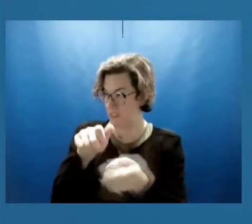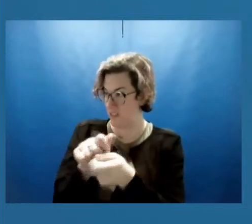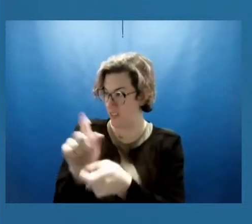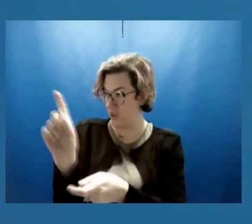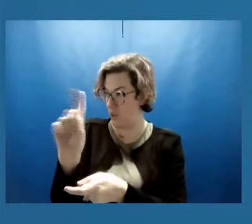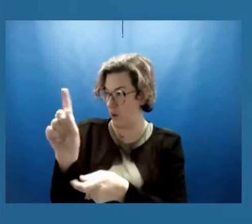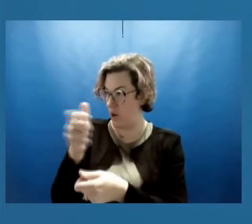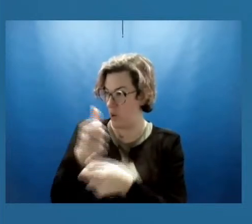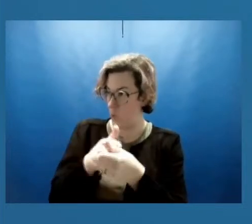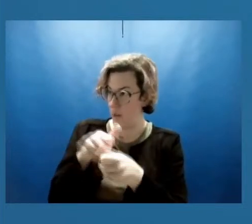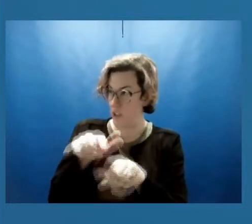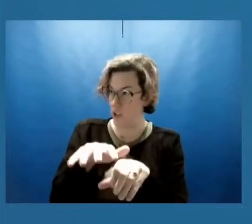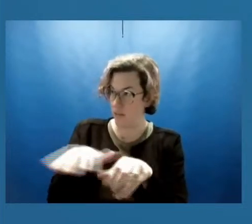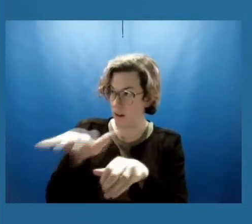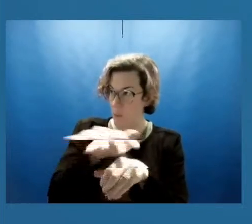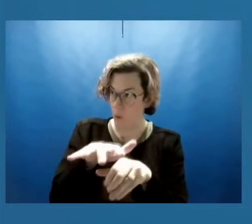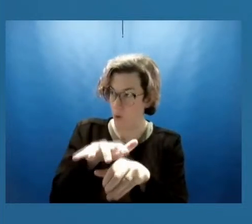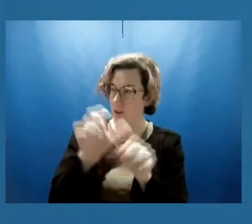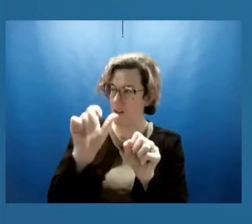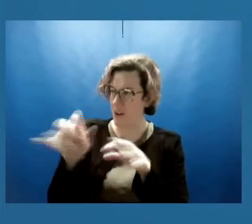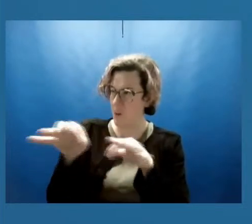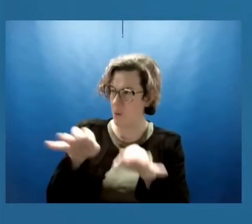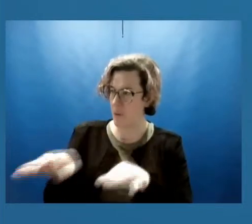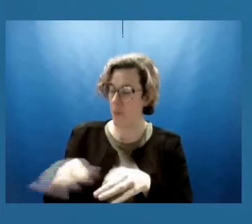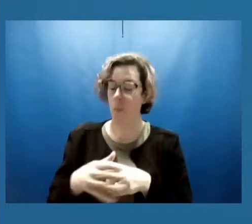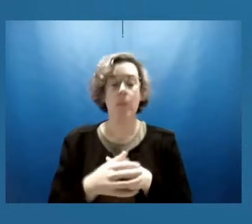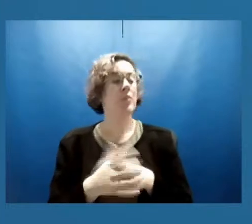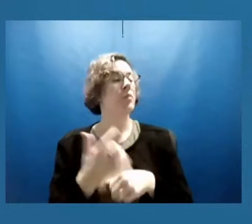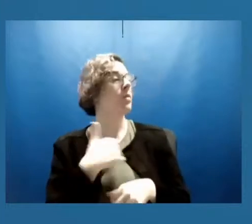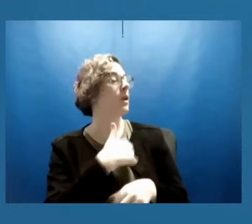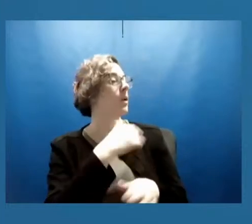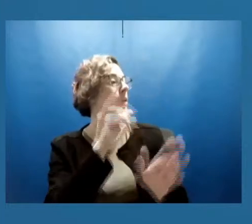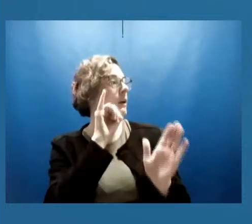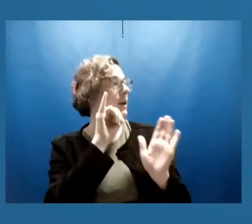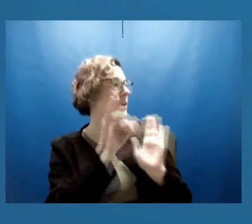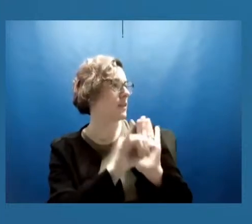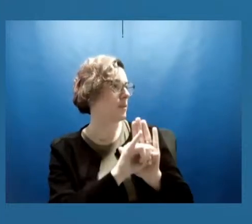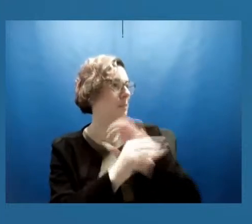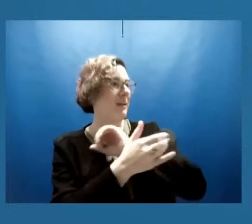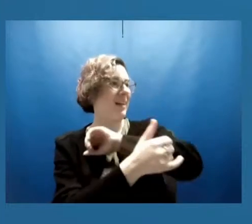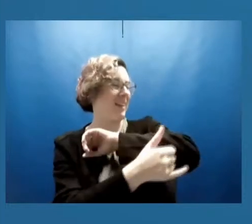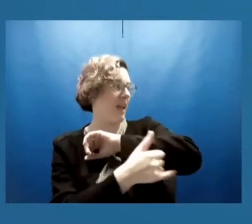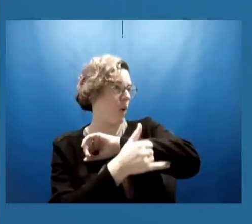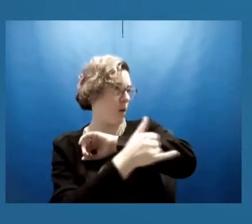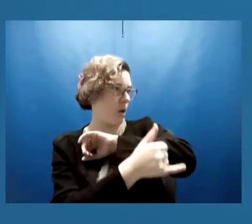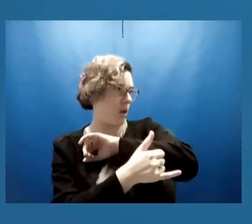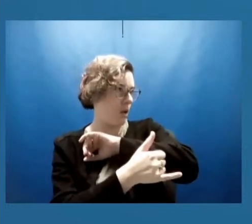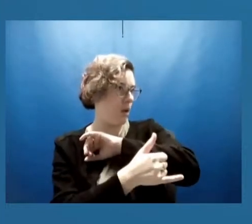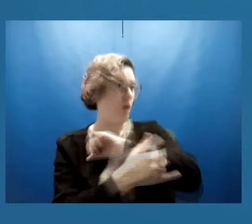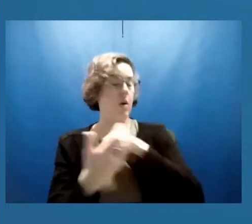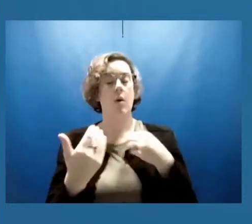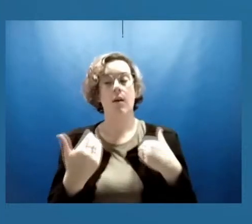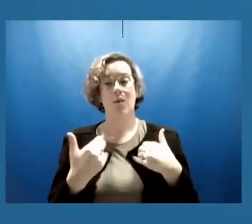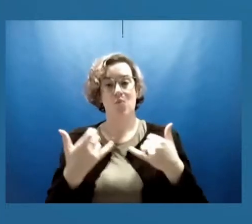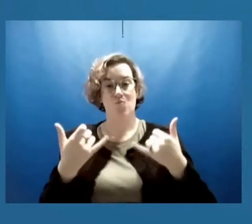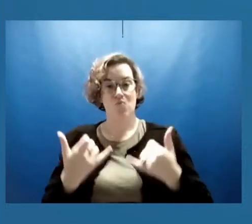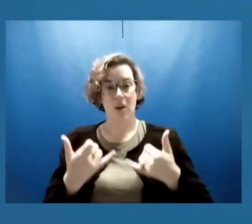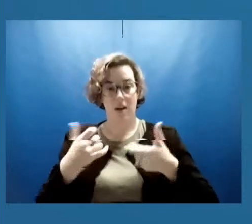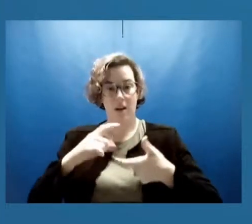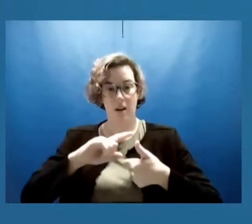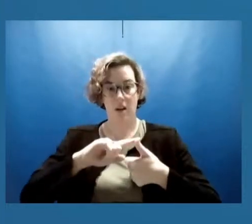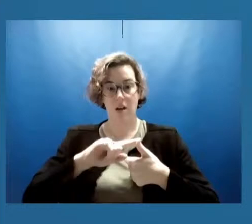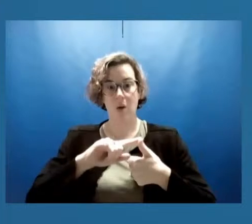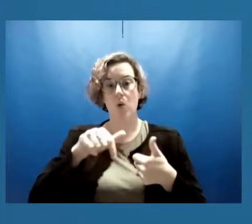what neighborhoods? We identify by county, and so we have cases right now in